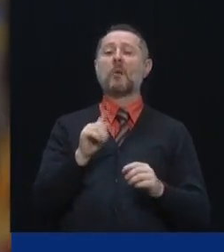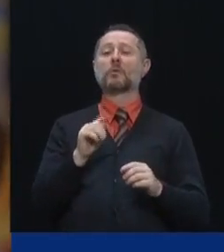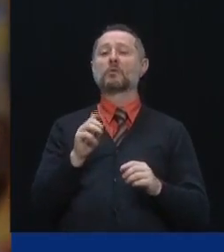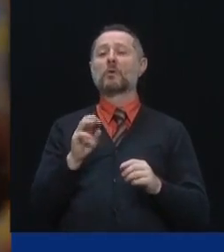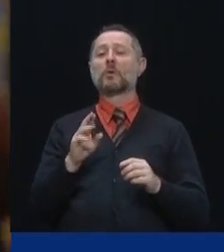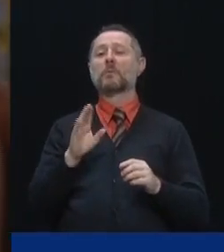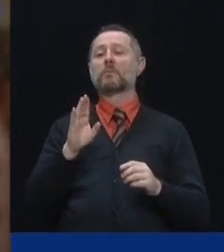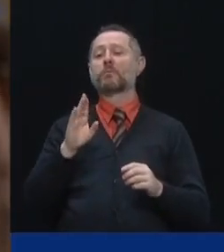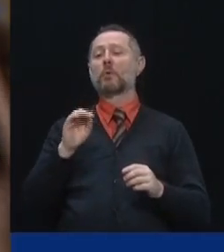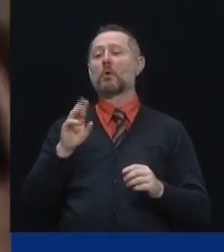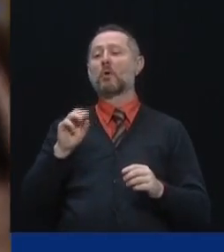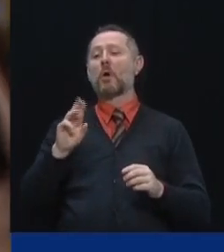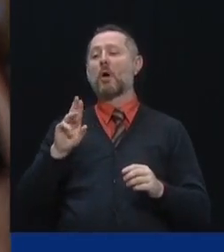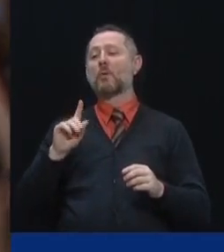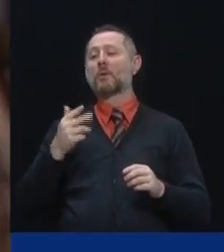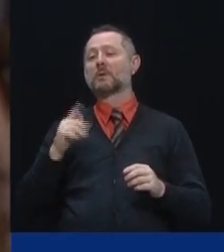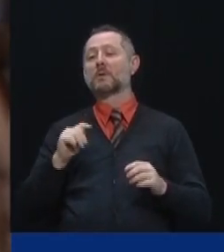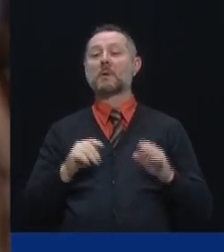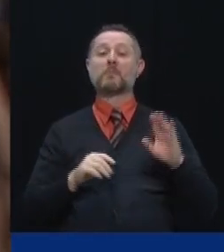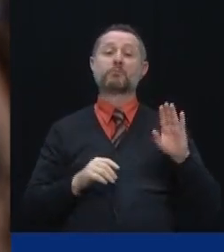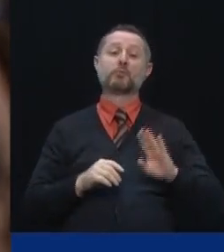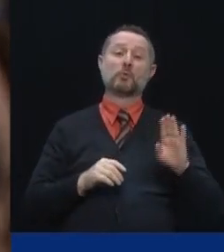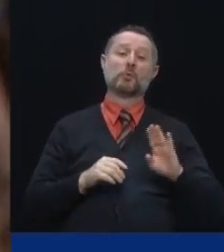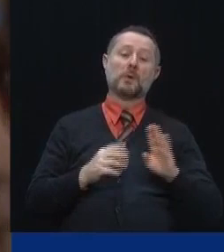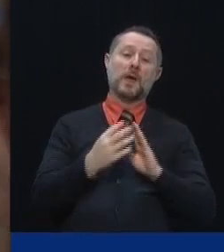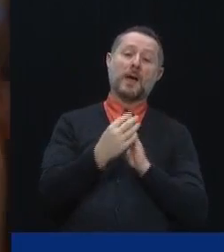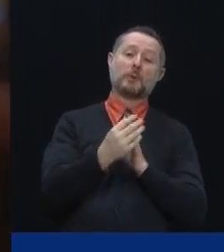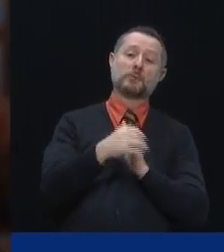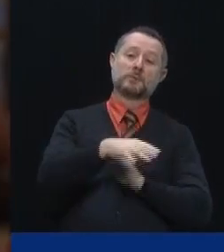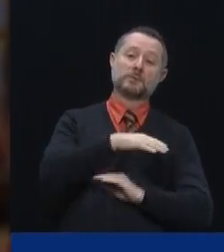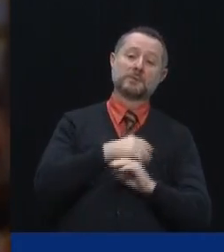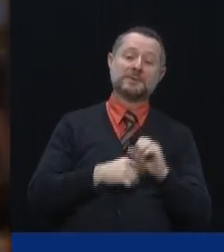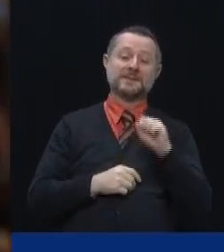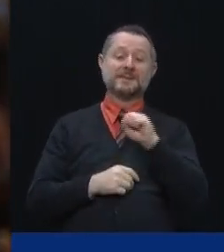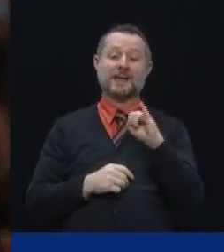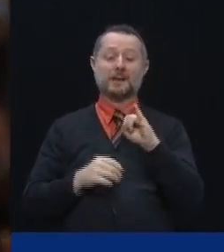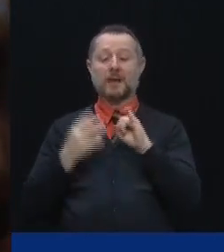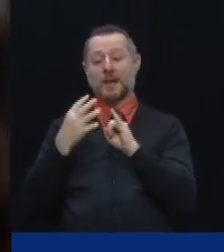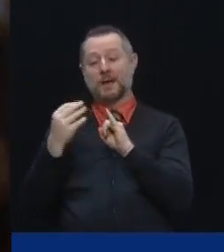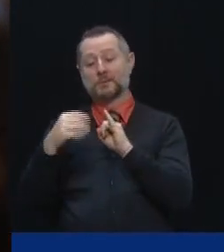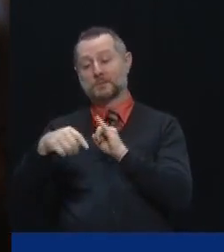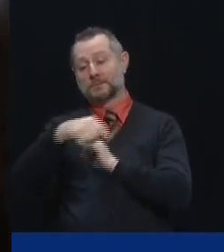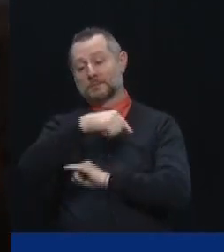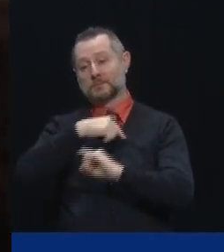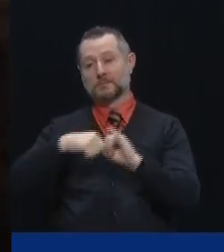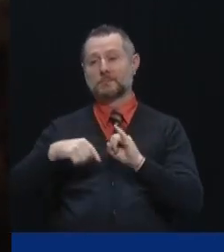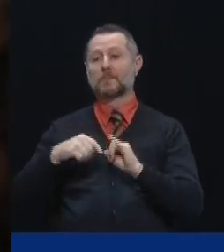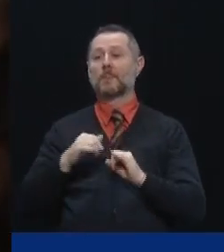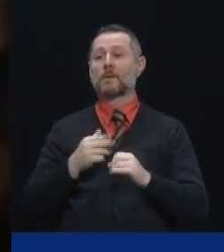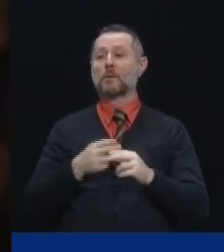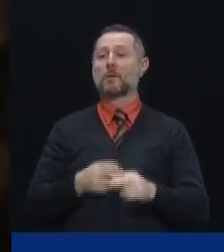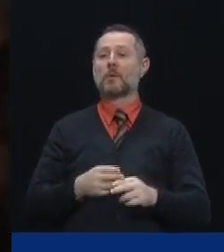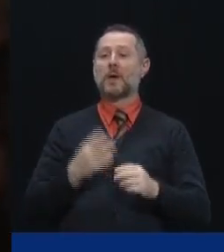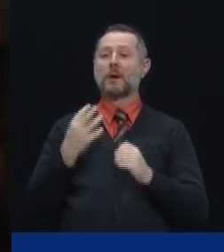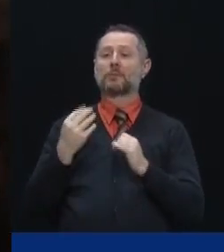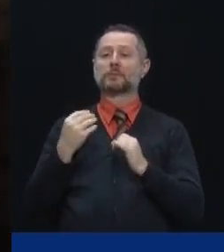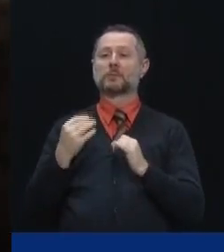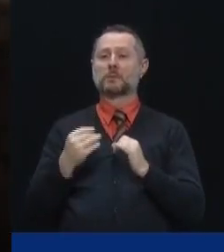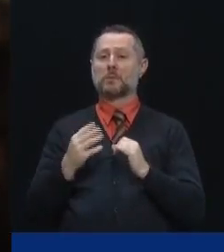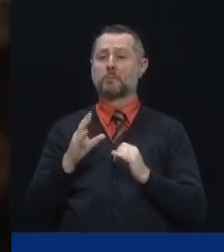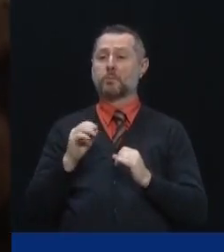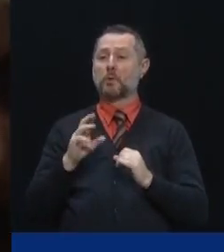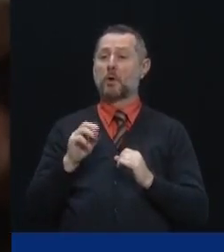Brooklyn's an outer borough. Bronx is an outer borough. Staten Island is an outer borough. But they called you an outer borough because you were